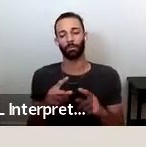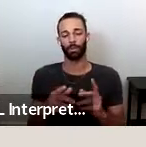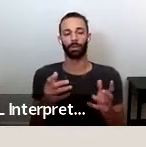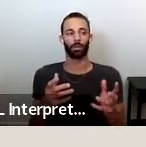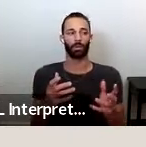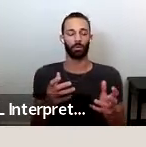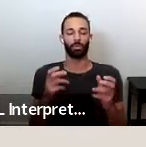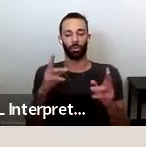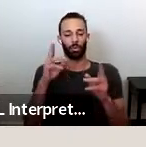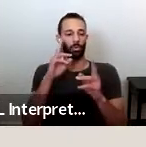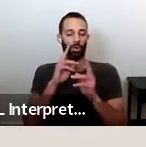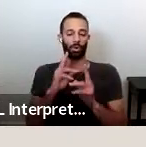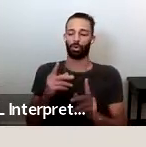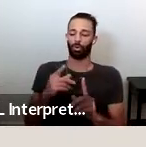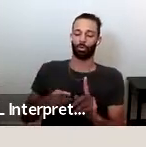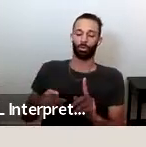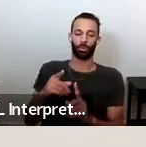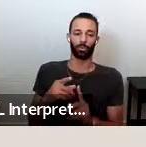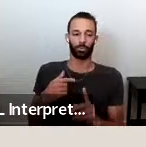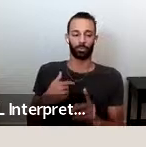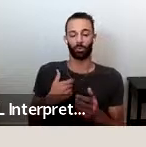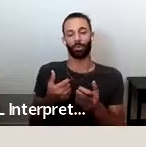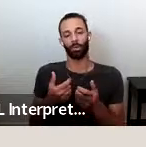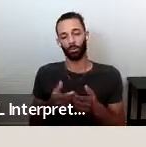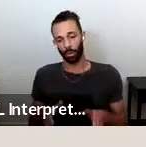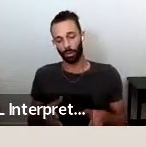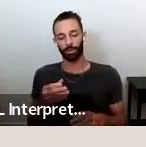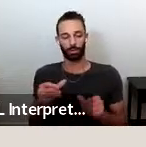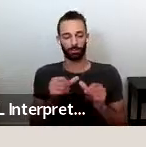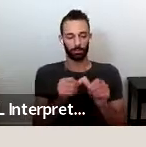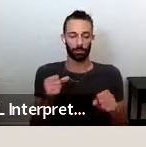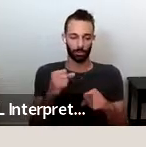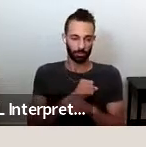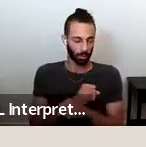those that we've lost and fight like hell for them.